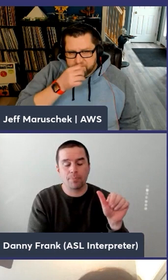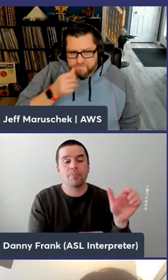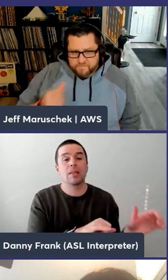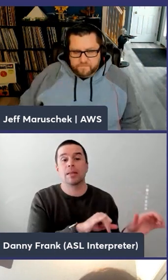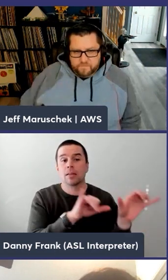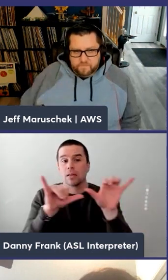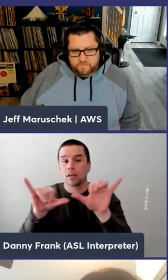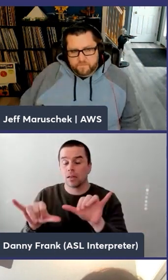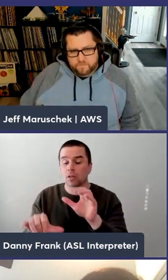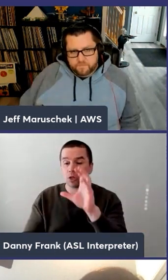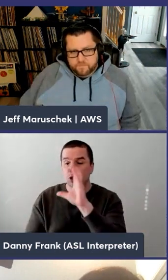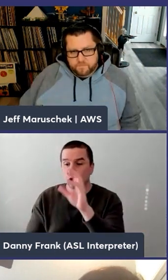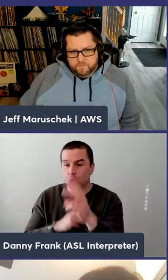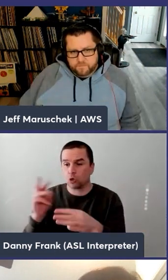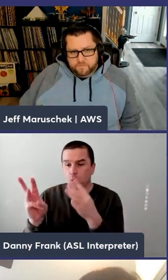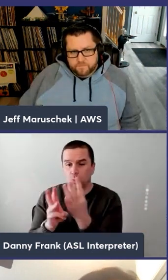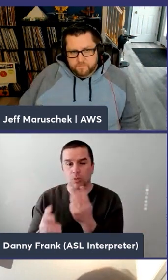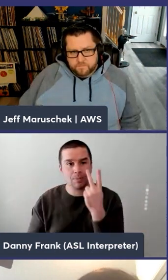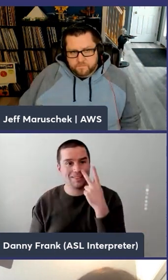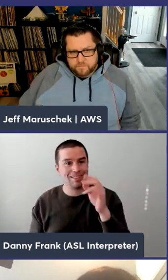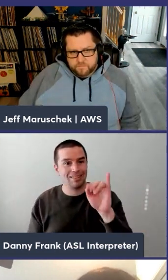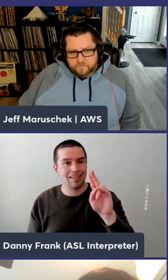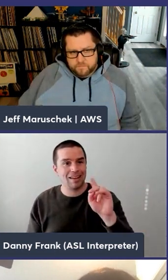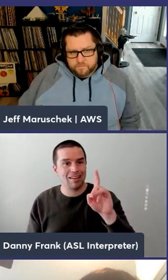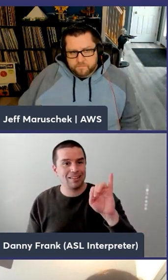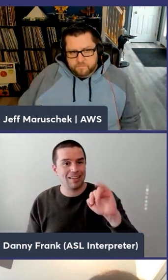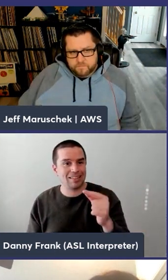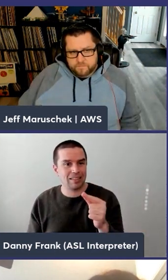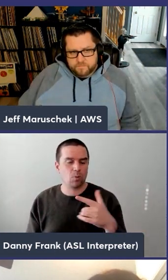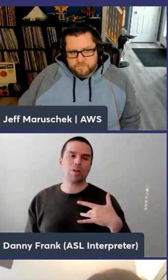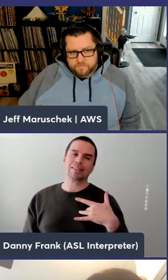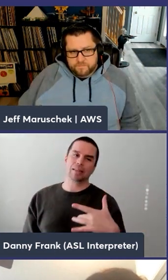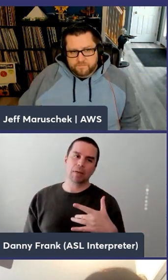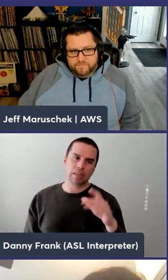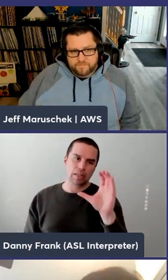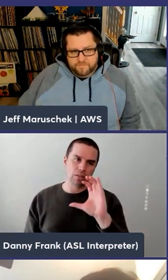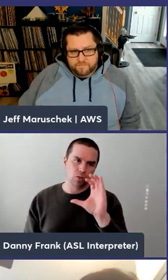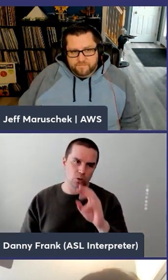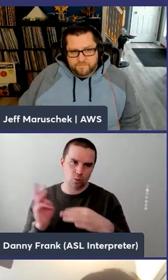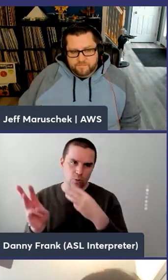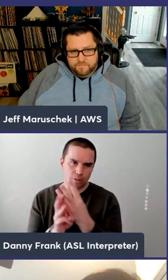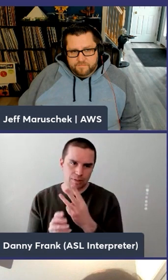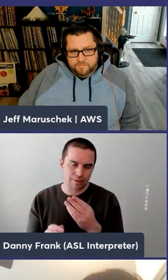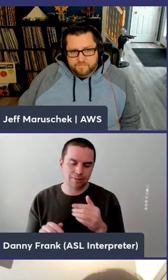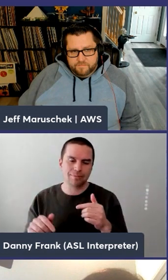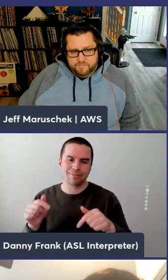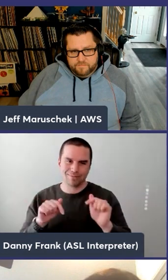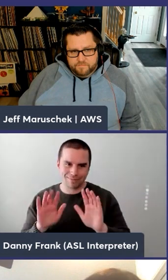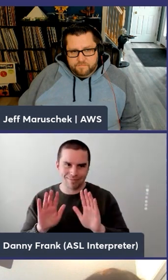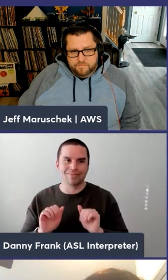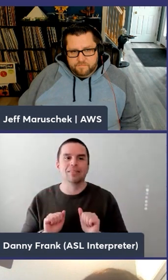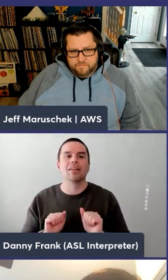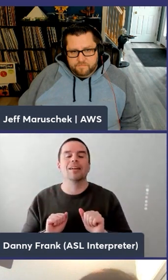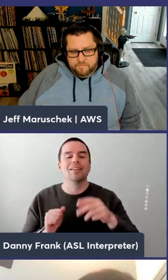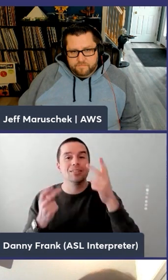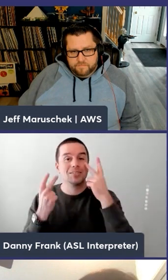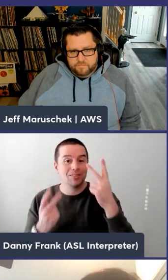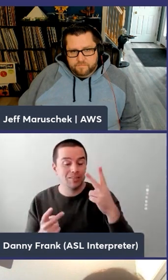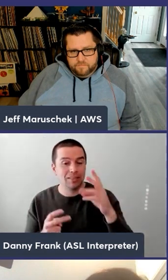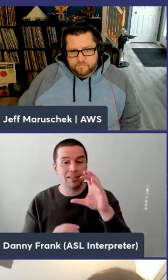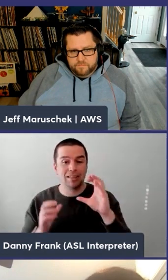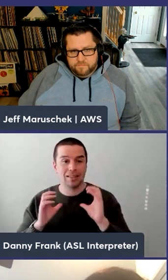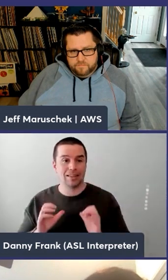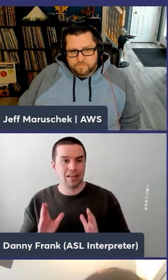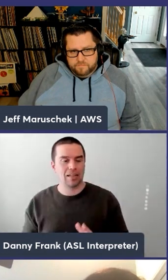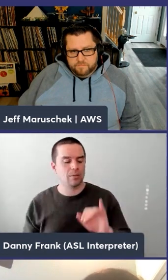that indexing is well, typical search world, let me just put it that way. You see that customers index